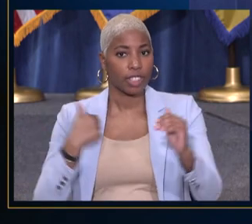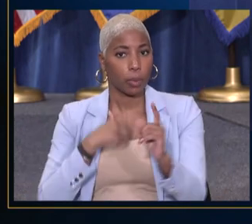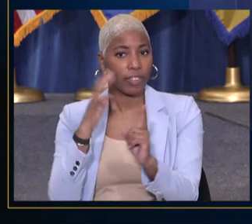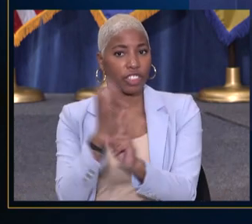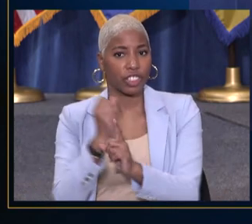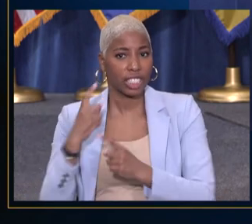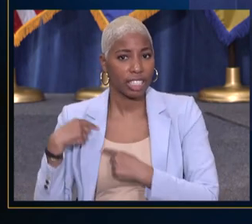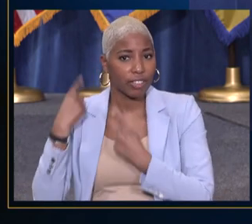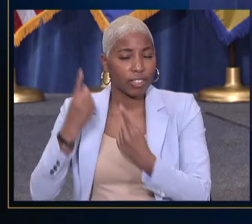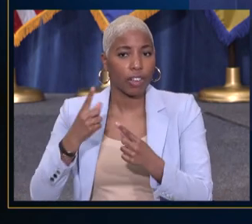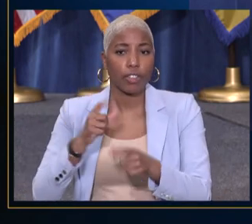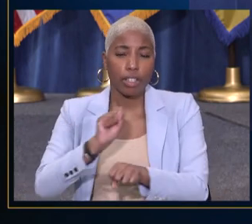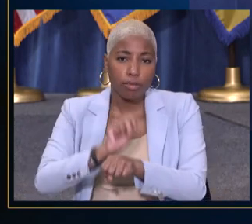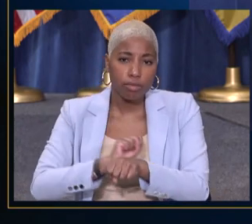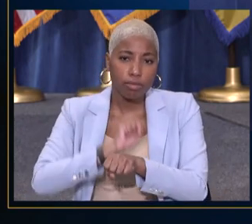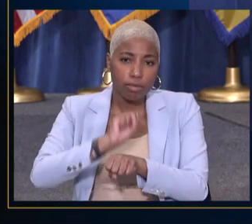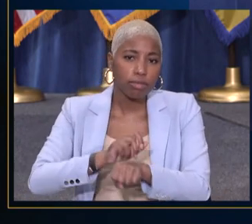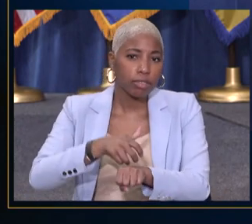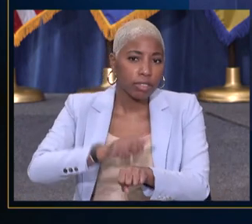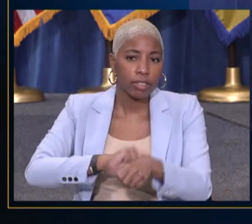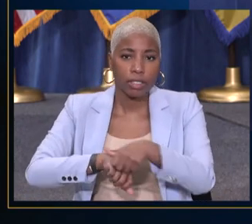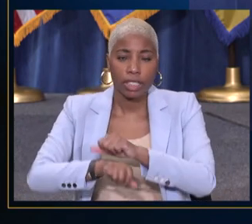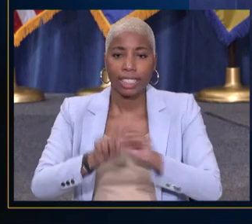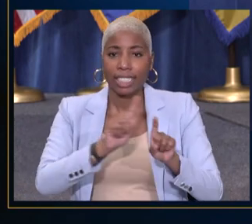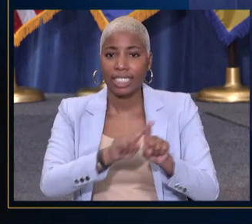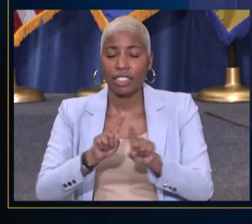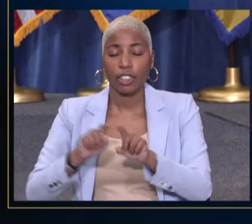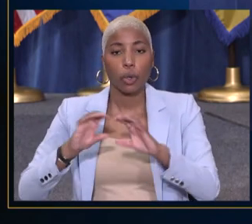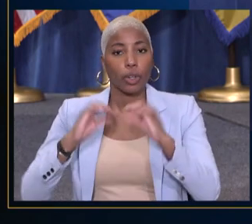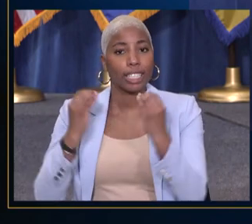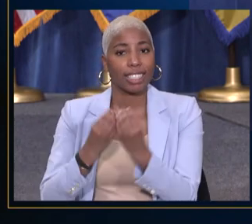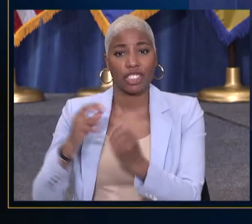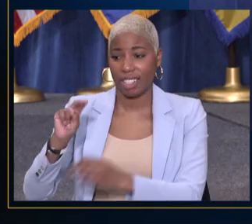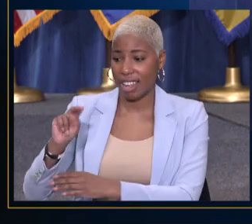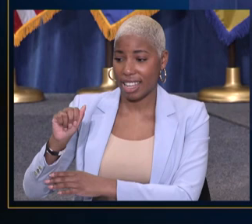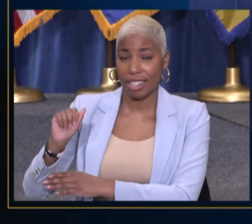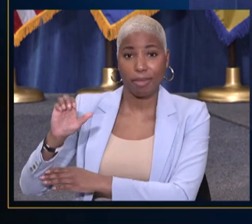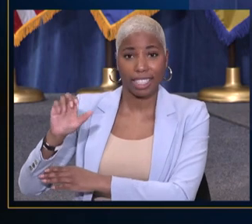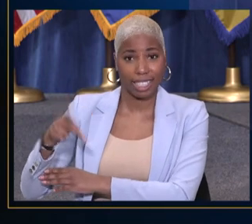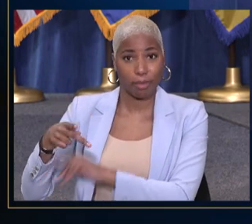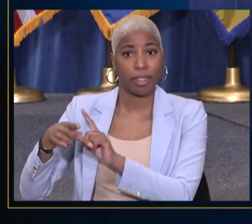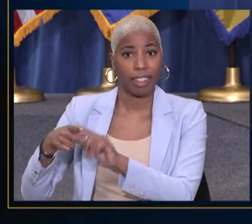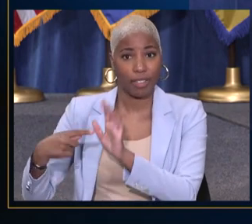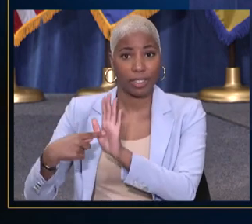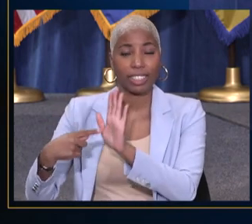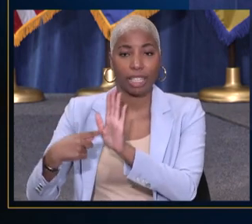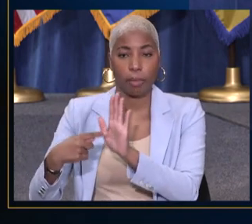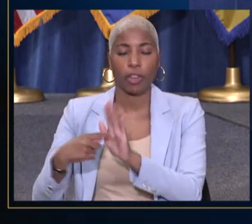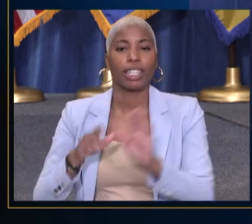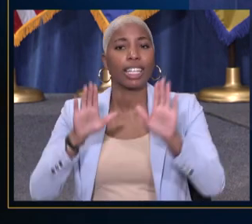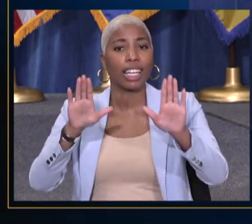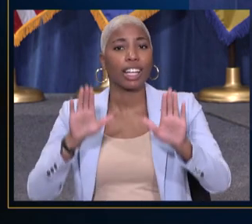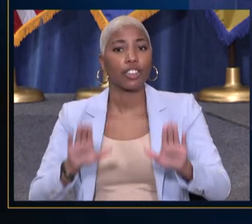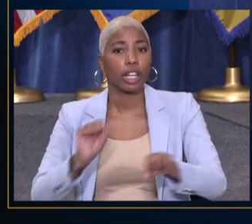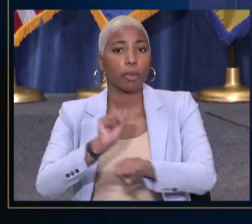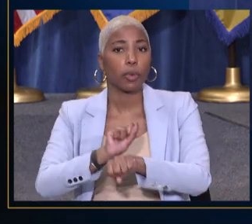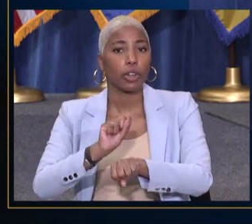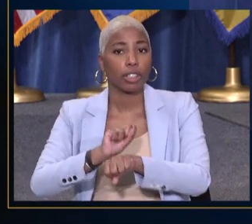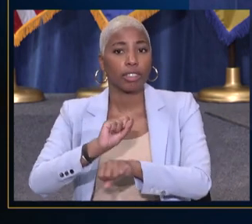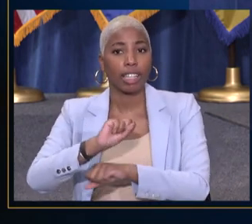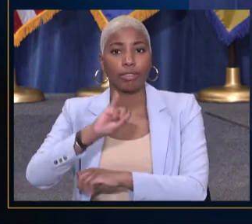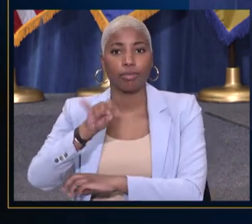work of the organizations like the NAACP over decades, and the incredible work that Joe Biden and Kamala Harris have been able